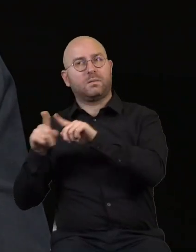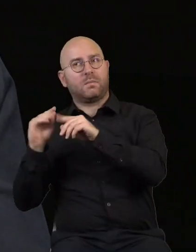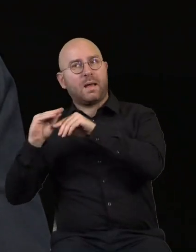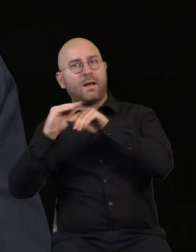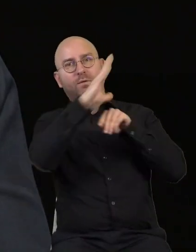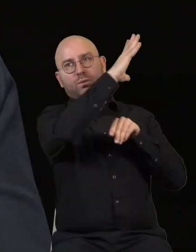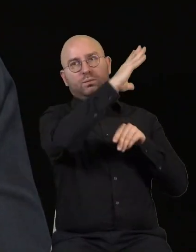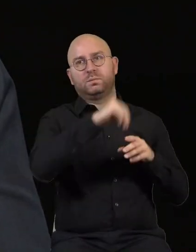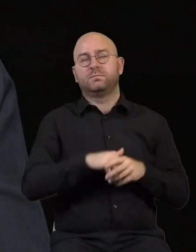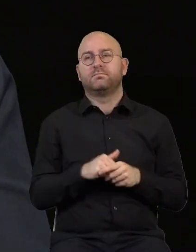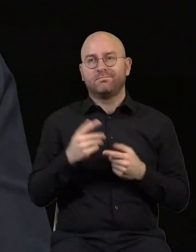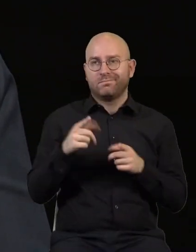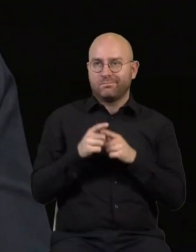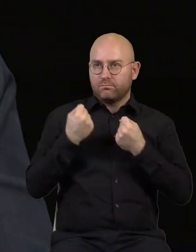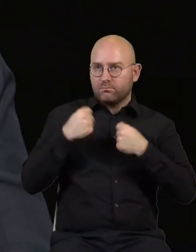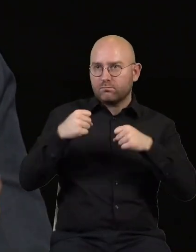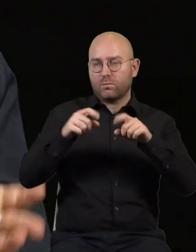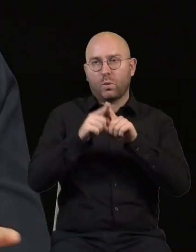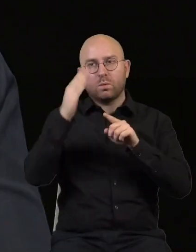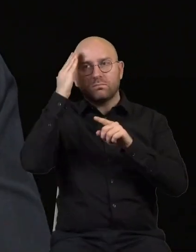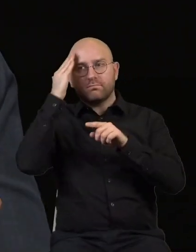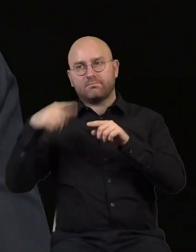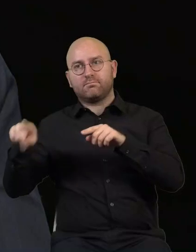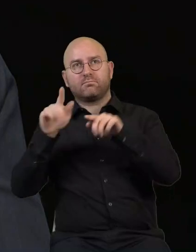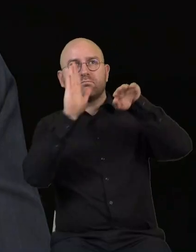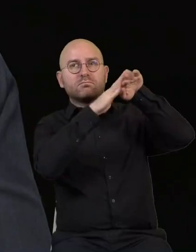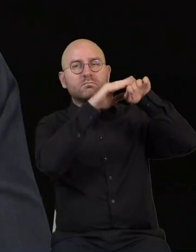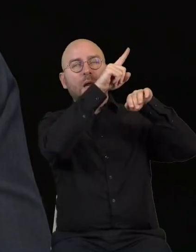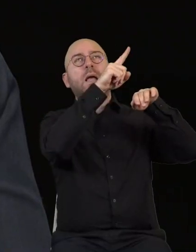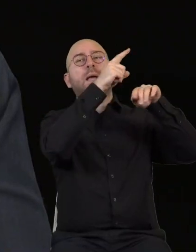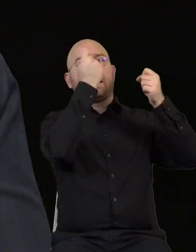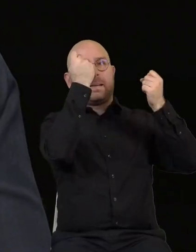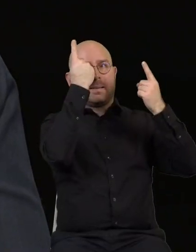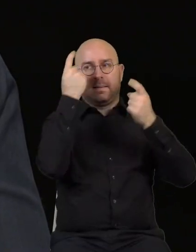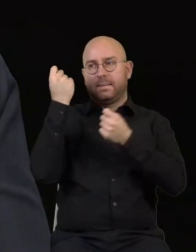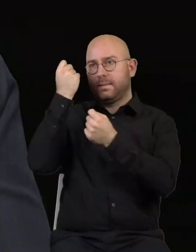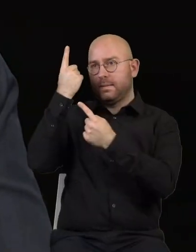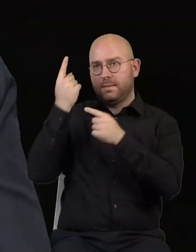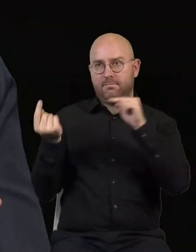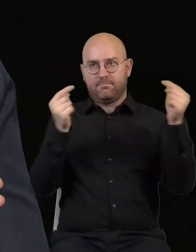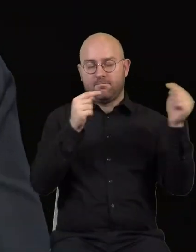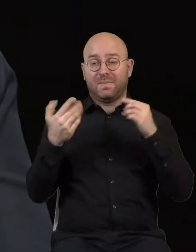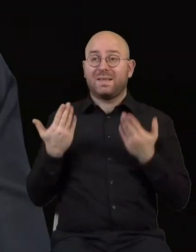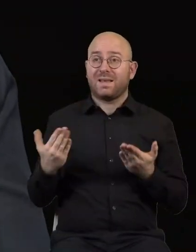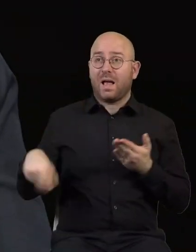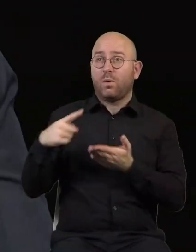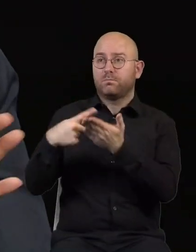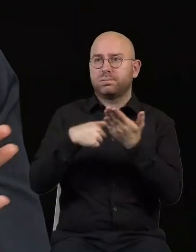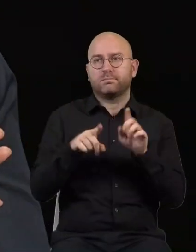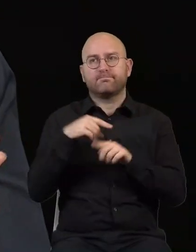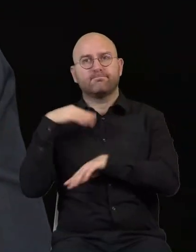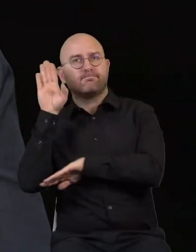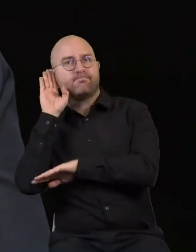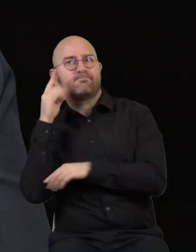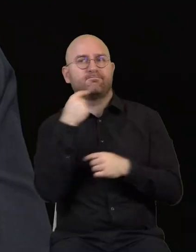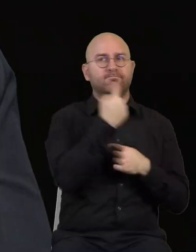today during our discussion, this connectivity transport element is melted in every policy